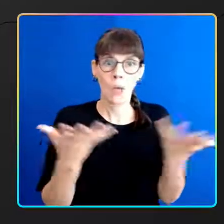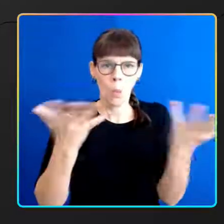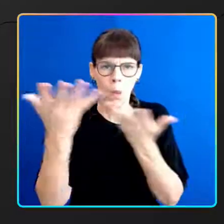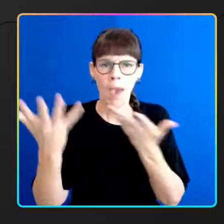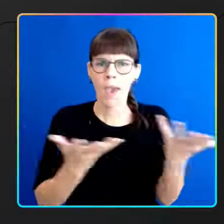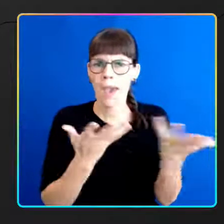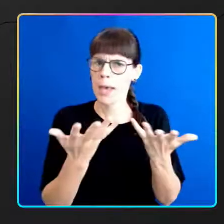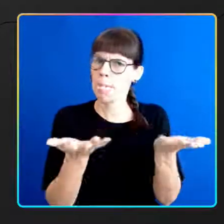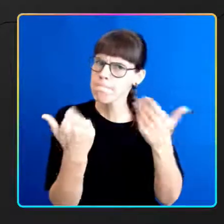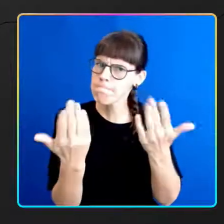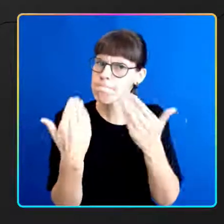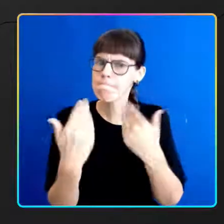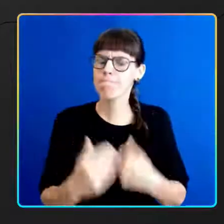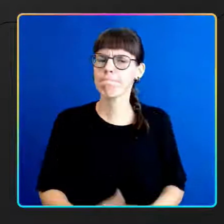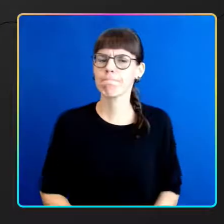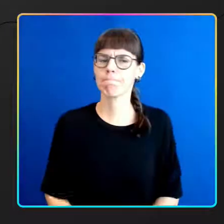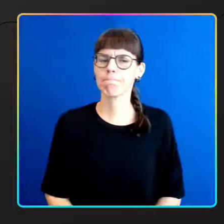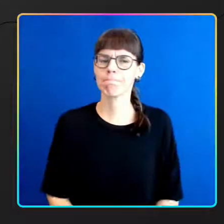about that.